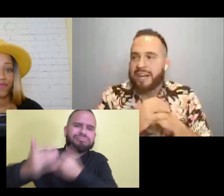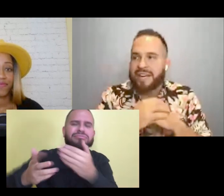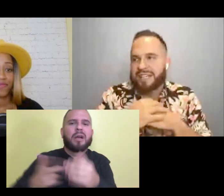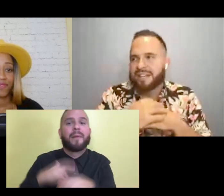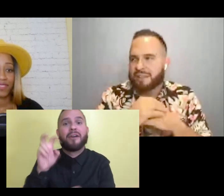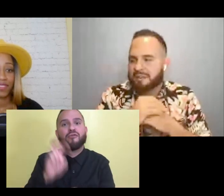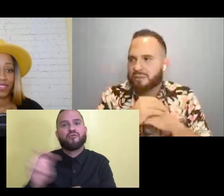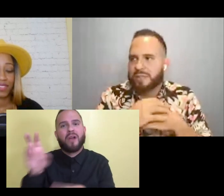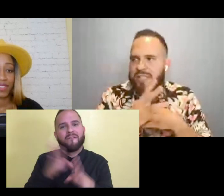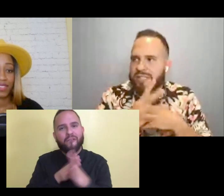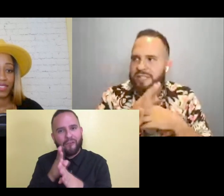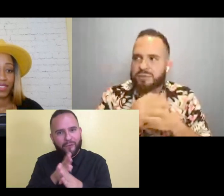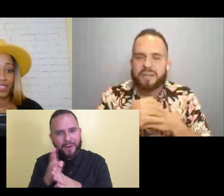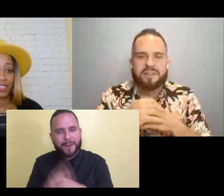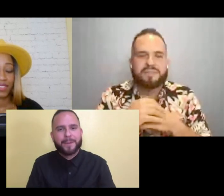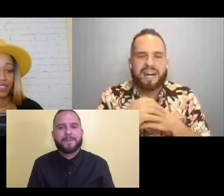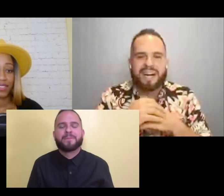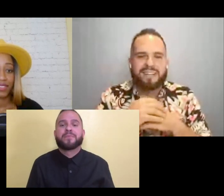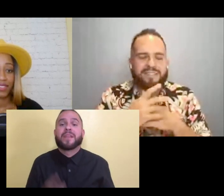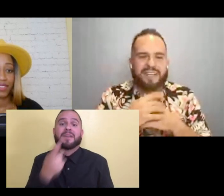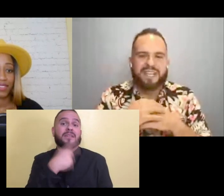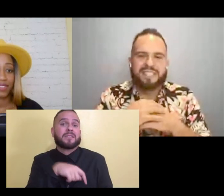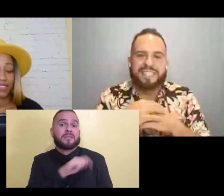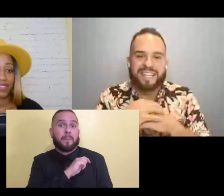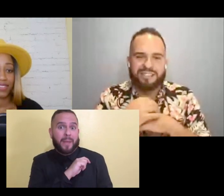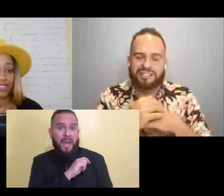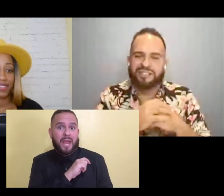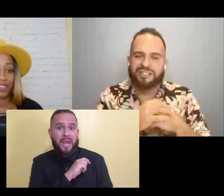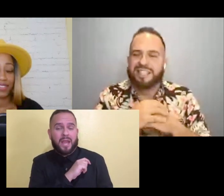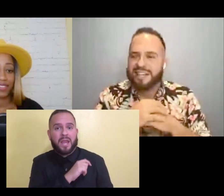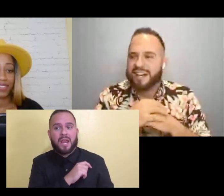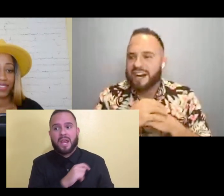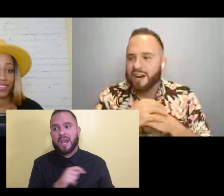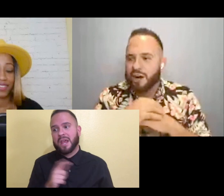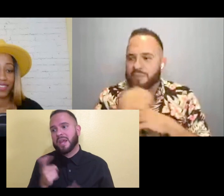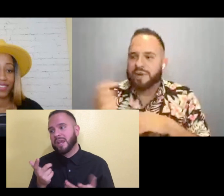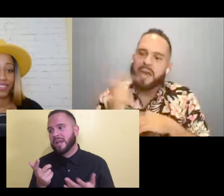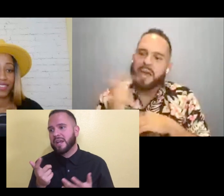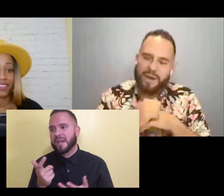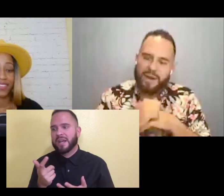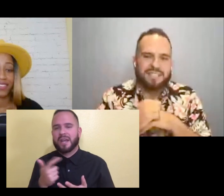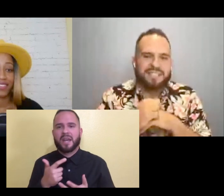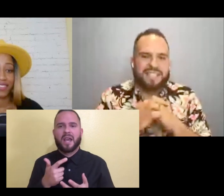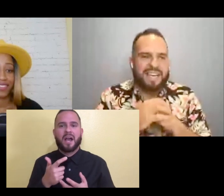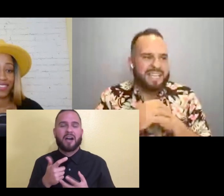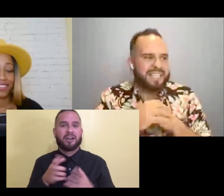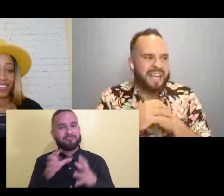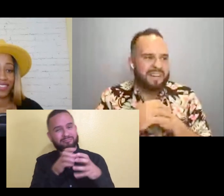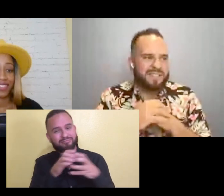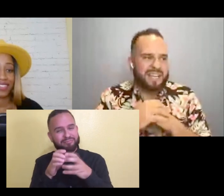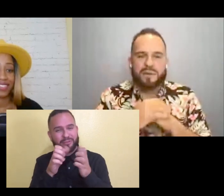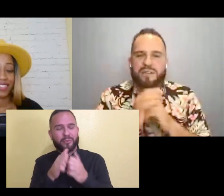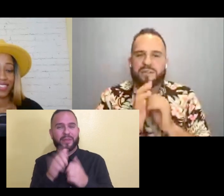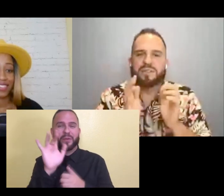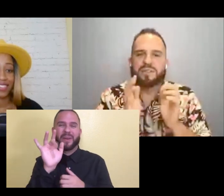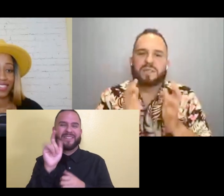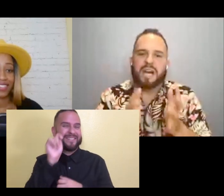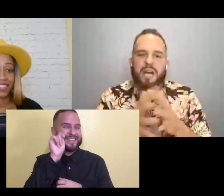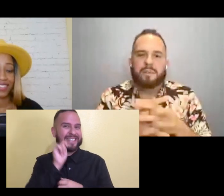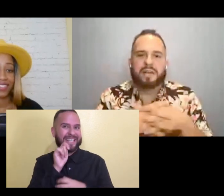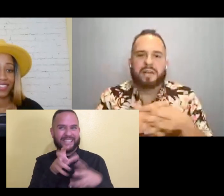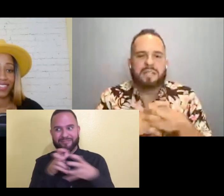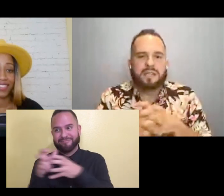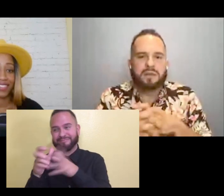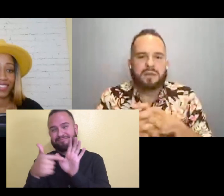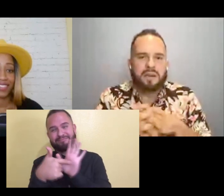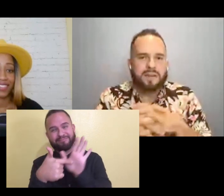with like, I don't know, 20, 25 teenagers, came back to the States and I was like, I want to do this full